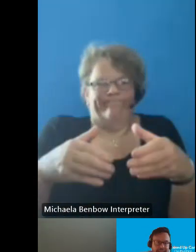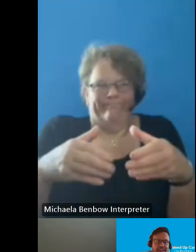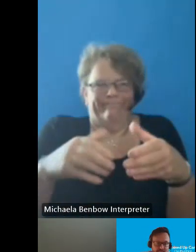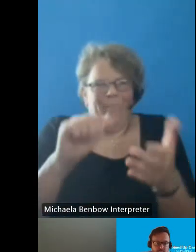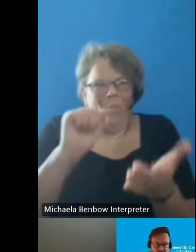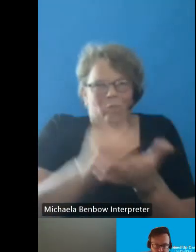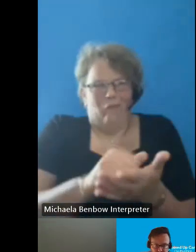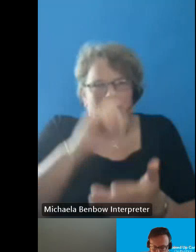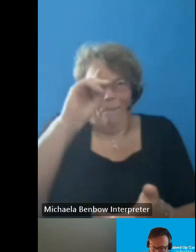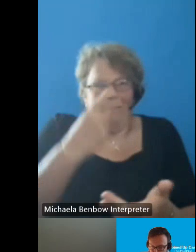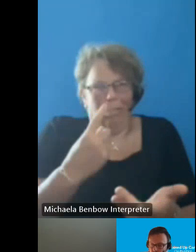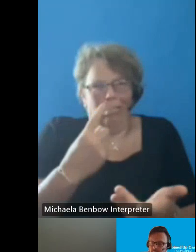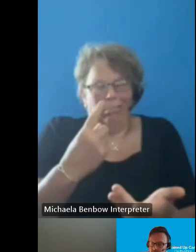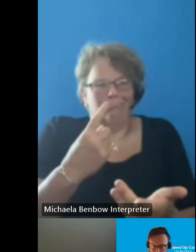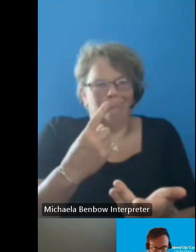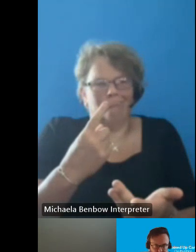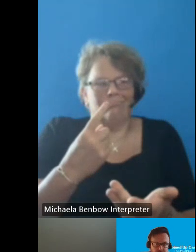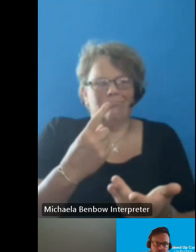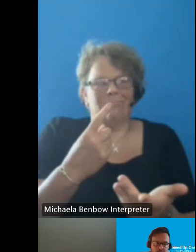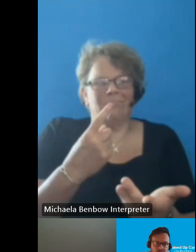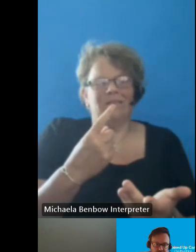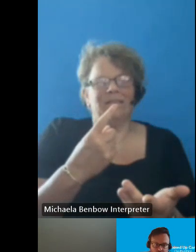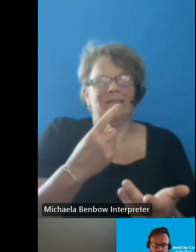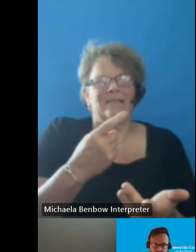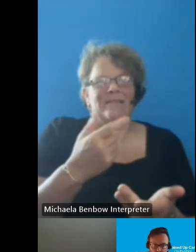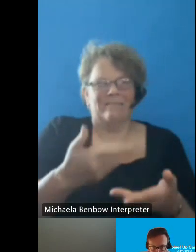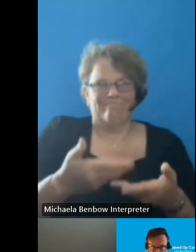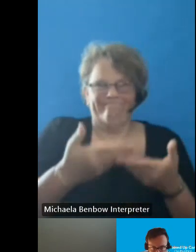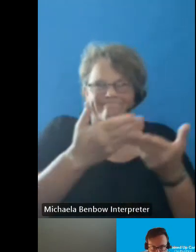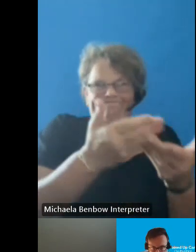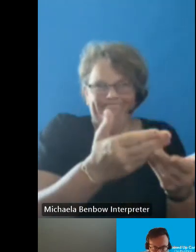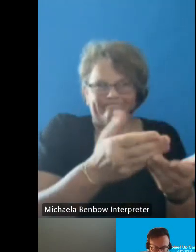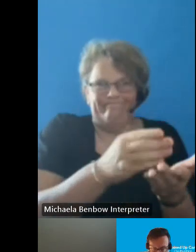about allocating more resource to prevention.